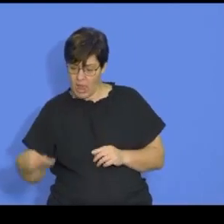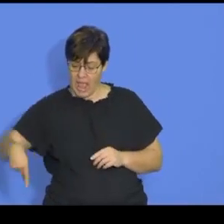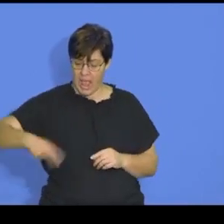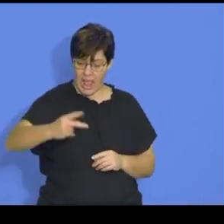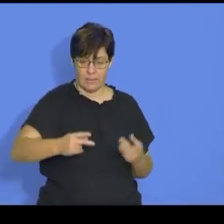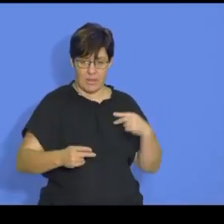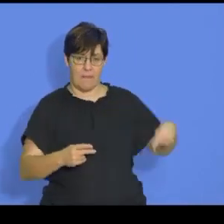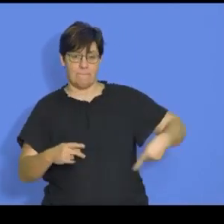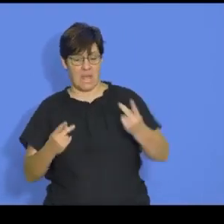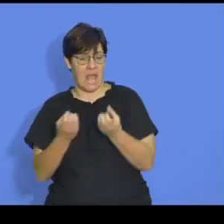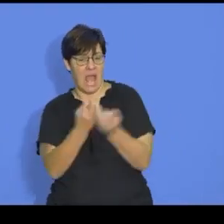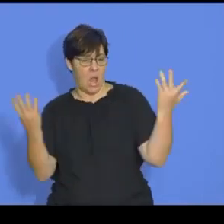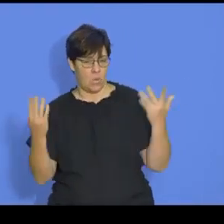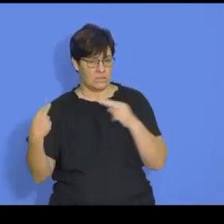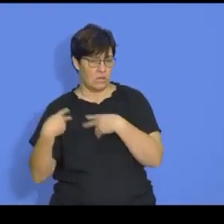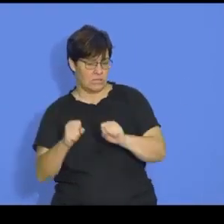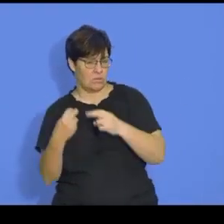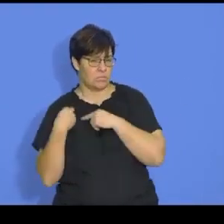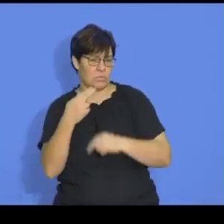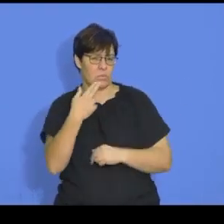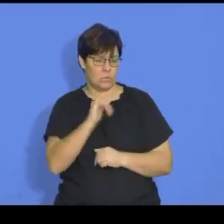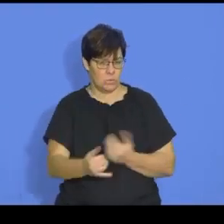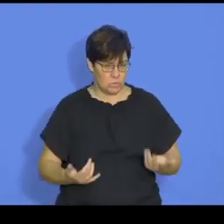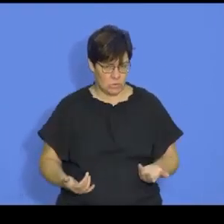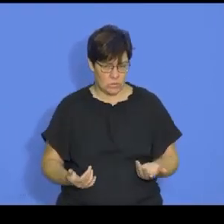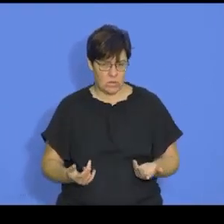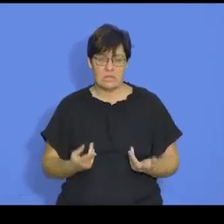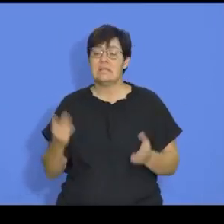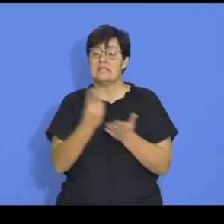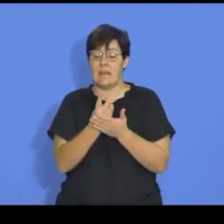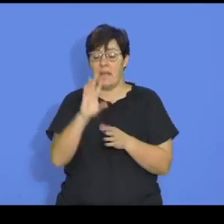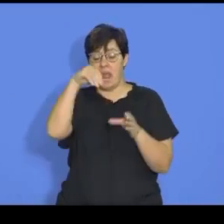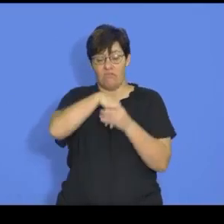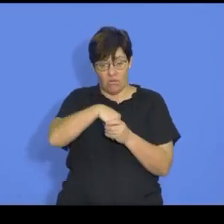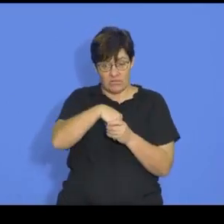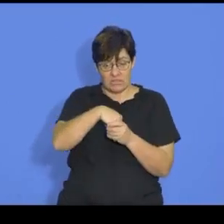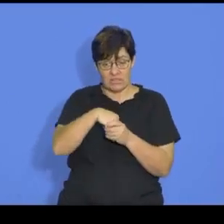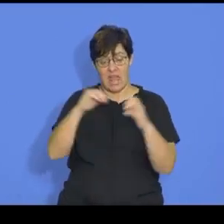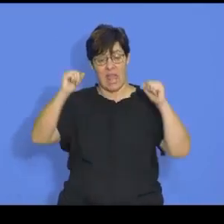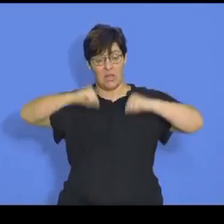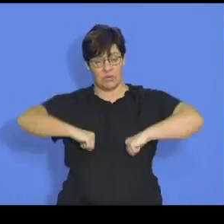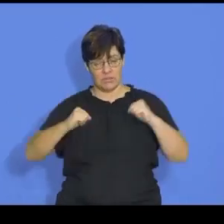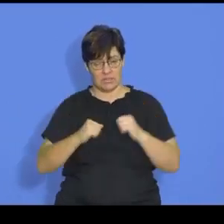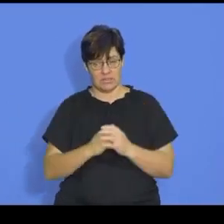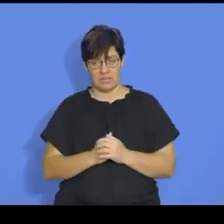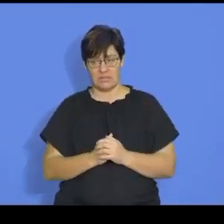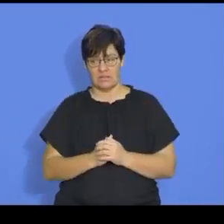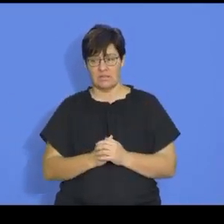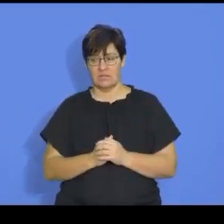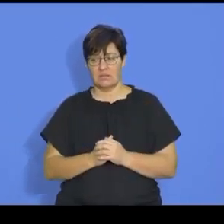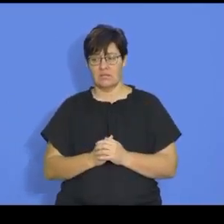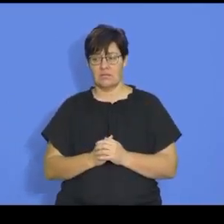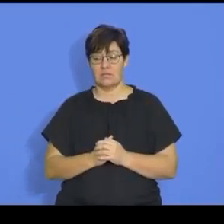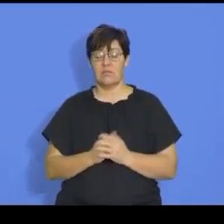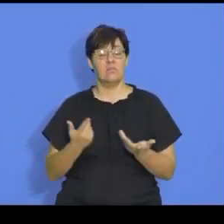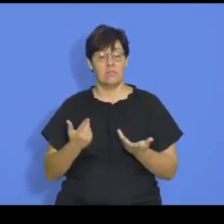distributed amongst the partners? Right, and then also included in that partnership agreement, to what